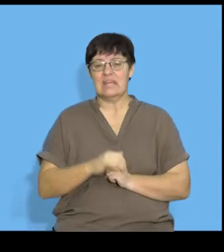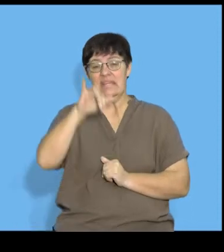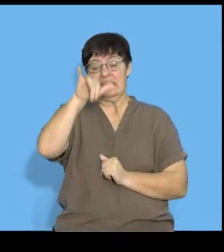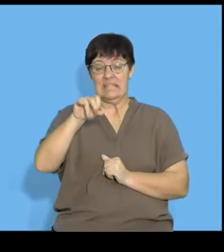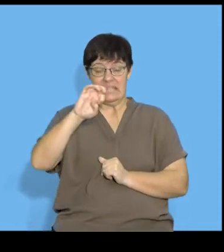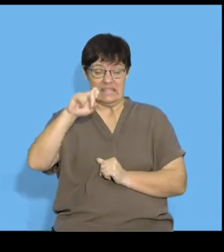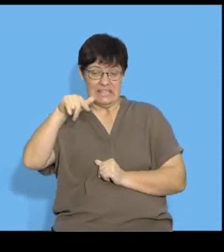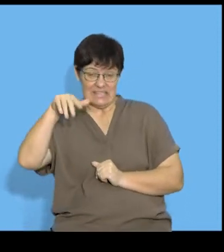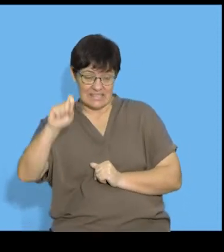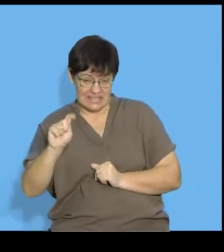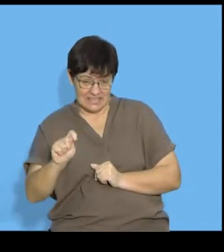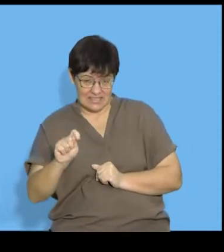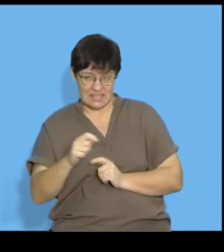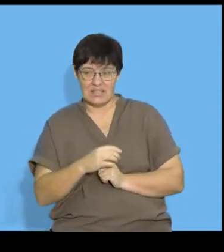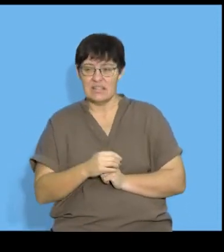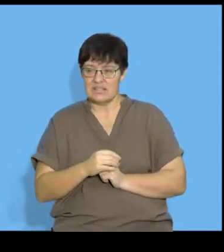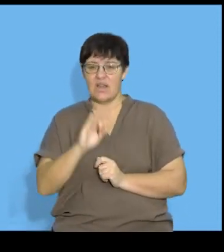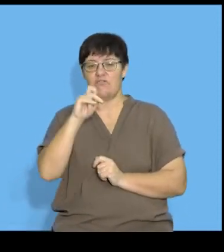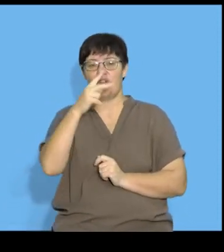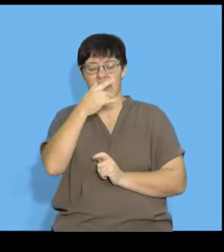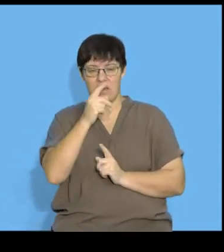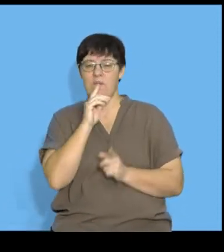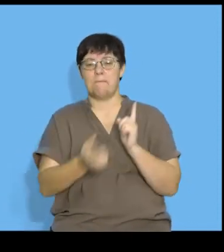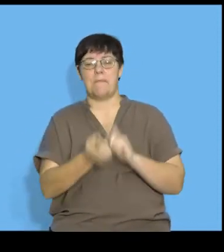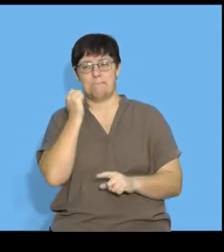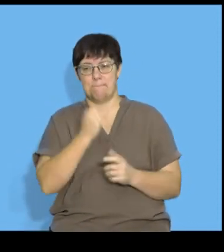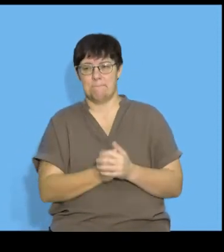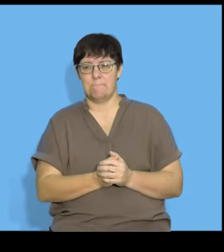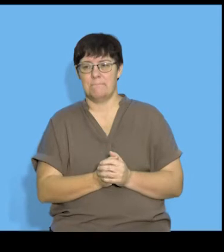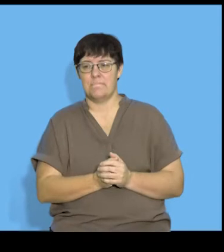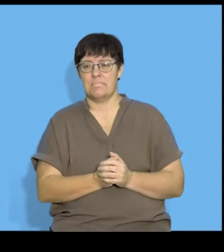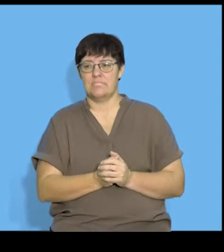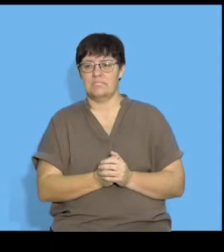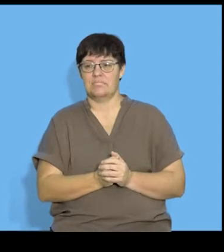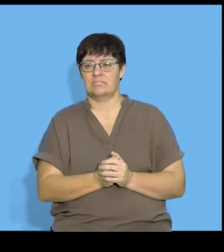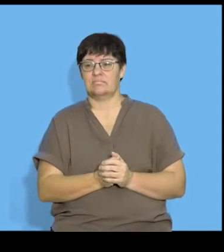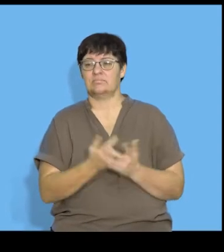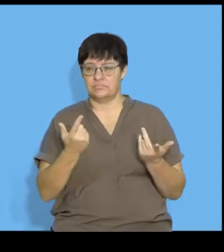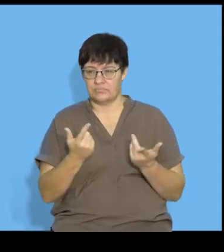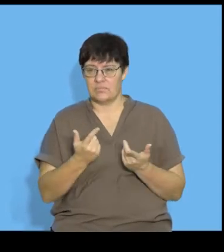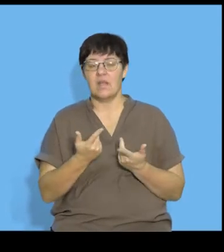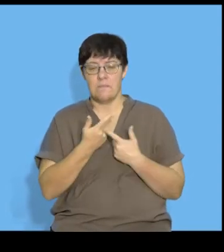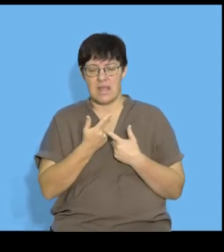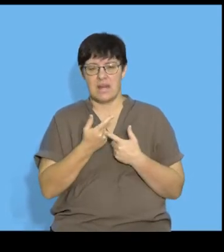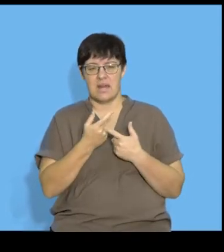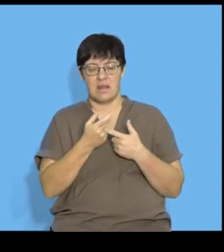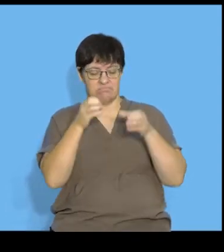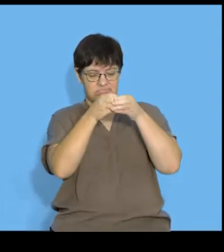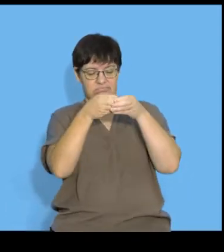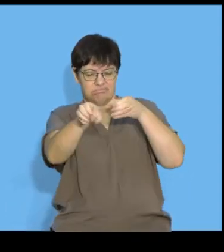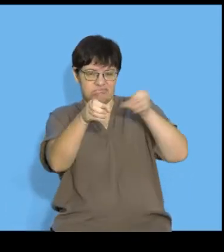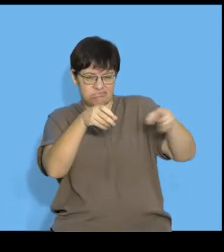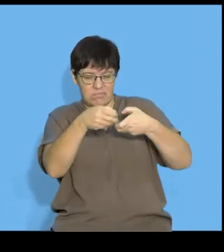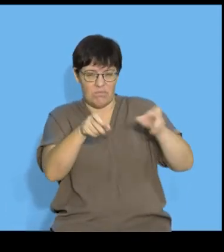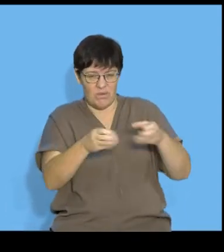right, fungi that we're going to find. Now, as I said to you, fungi are decomposers. This is now their characteristics. They